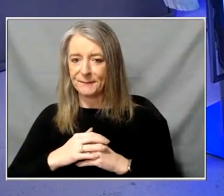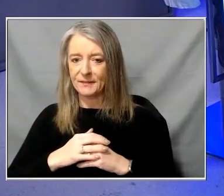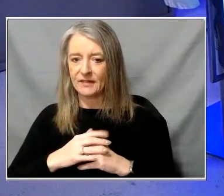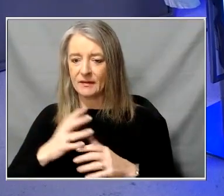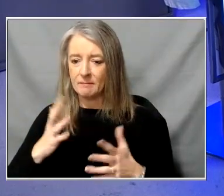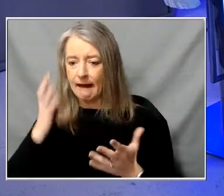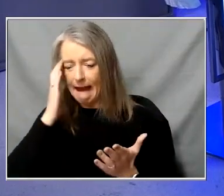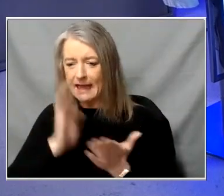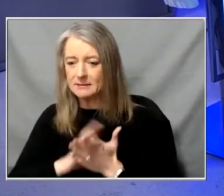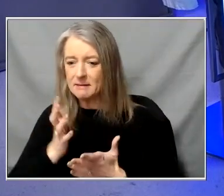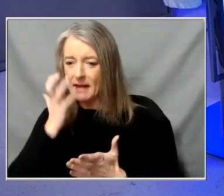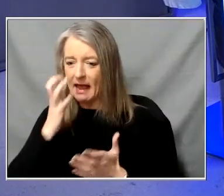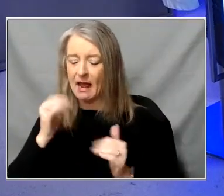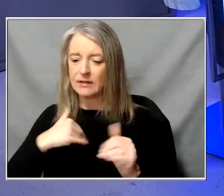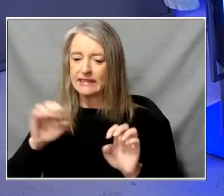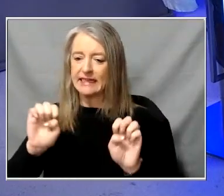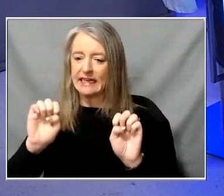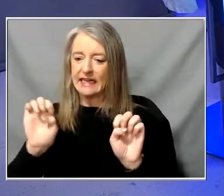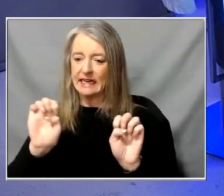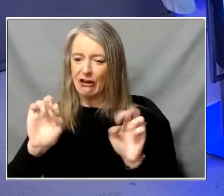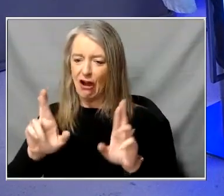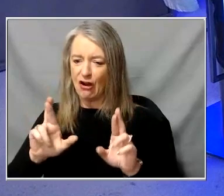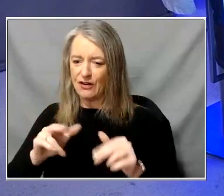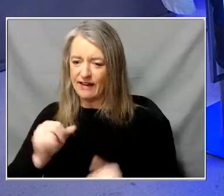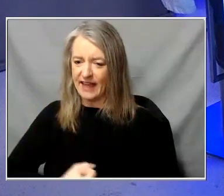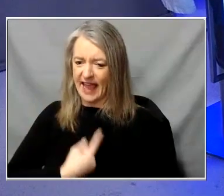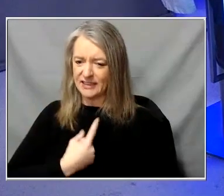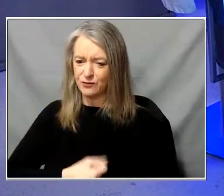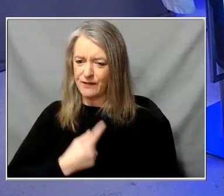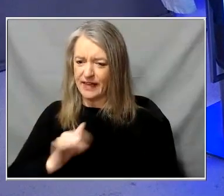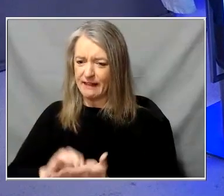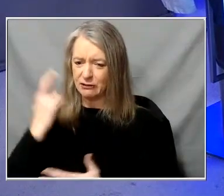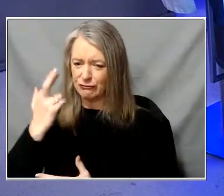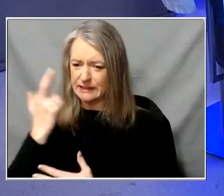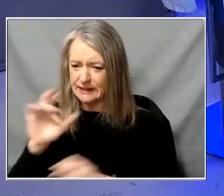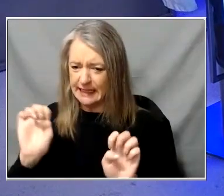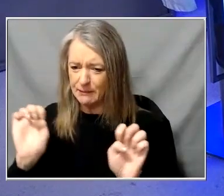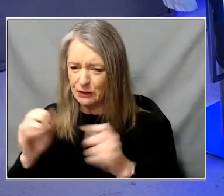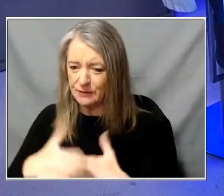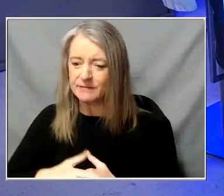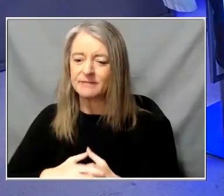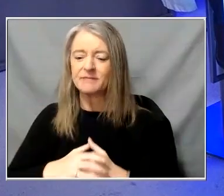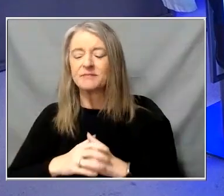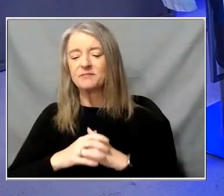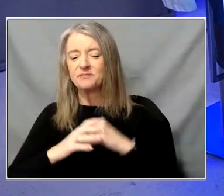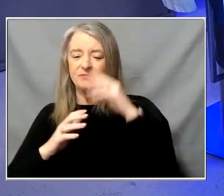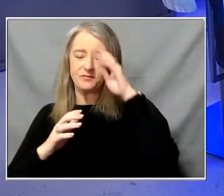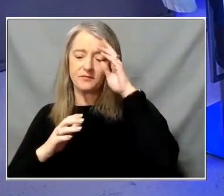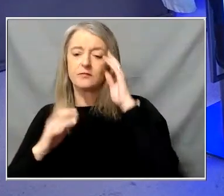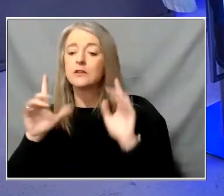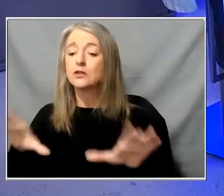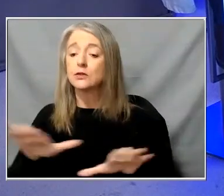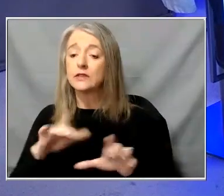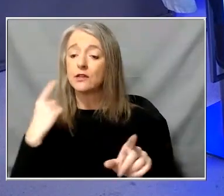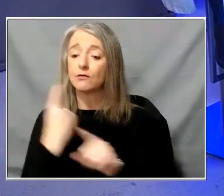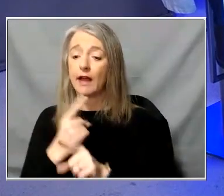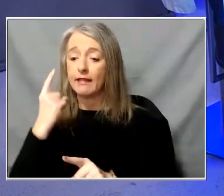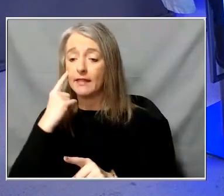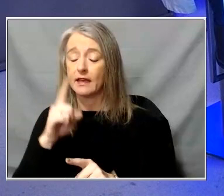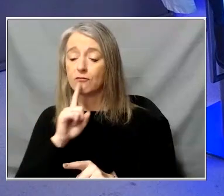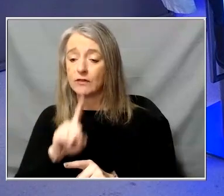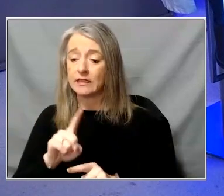comment. And I had this happen to me because I thought I was having a heart attack too. And I've heard this from women. She said, I thought I was having a heart attack. Nope, it was my gallbladder. Sure.